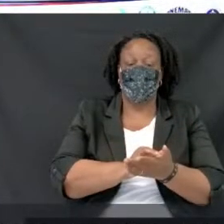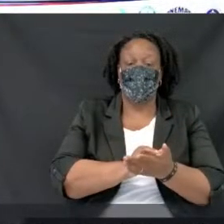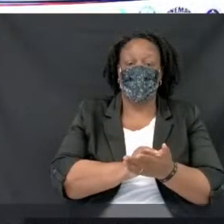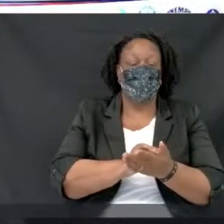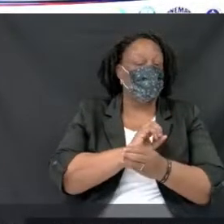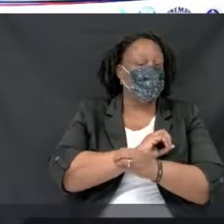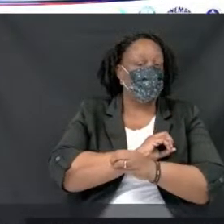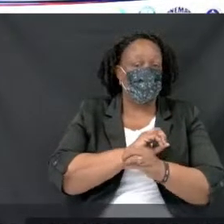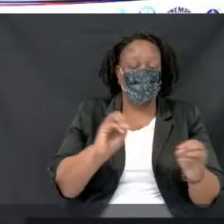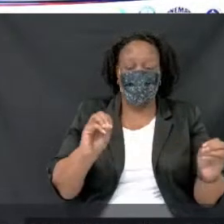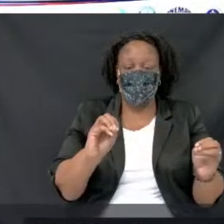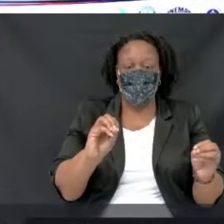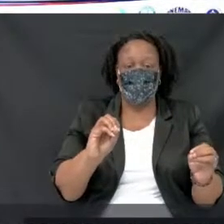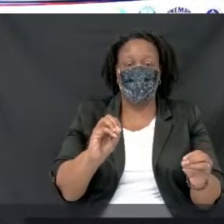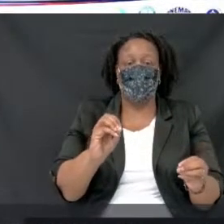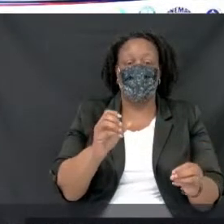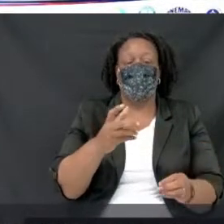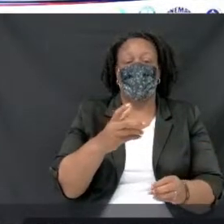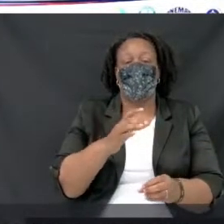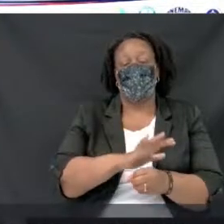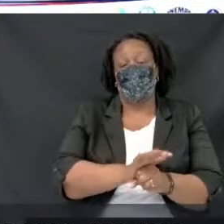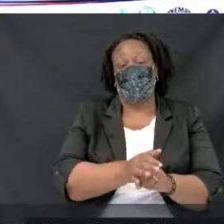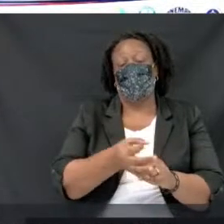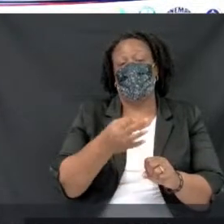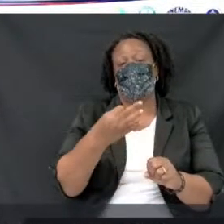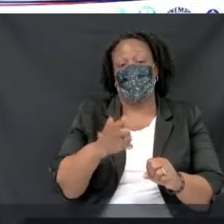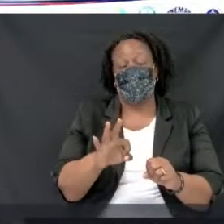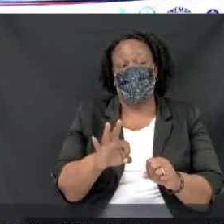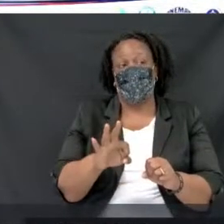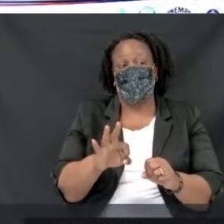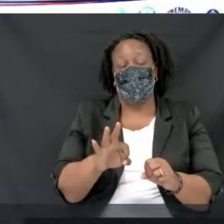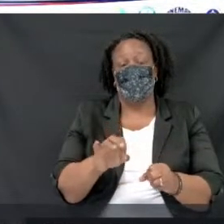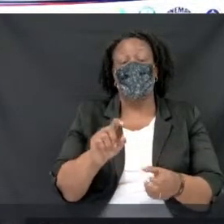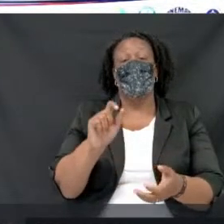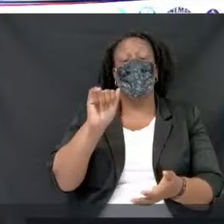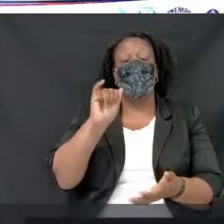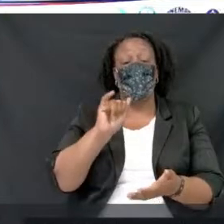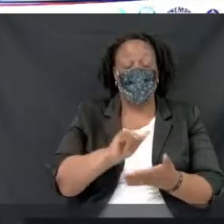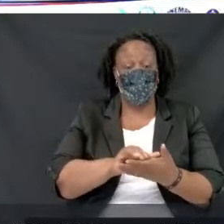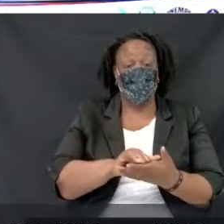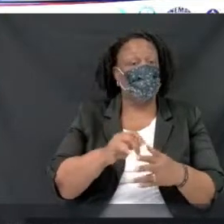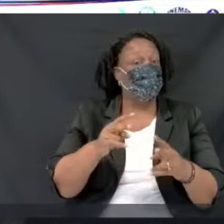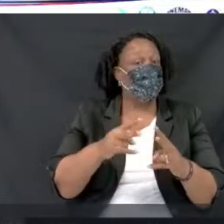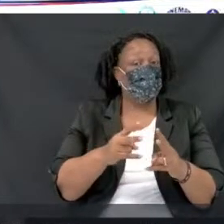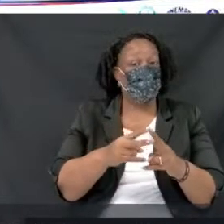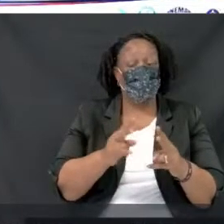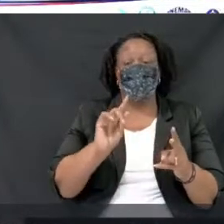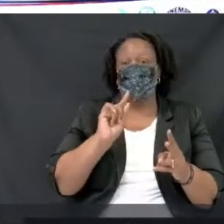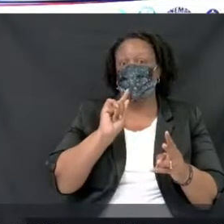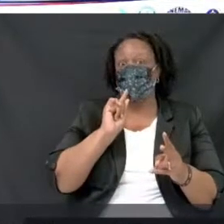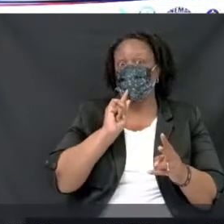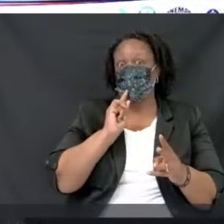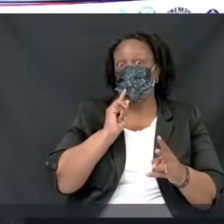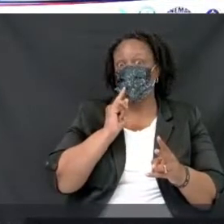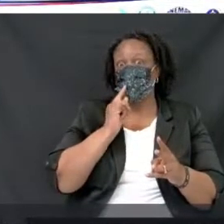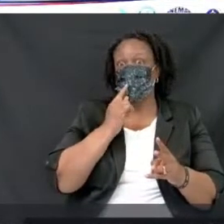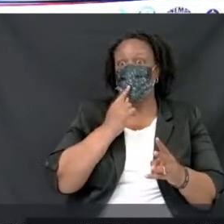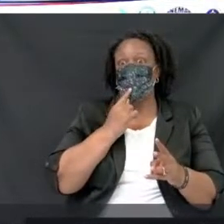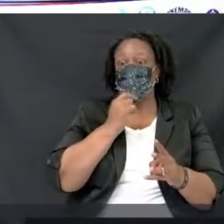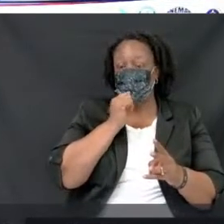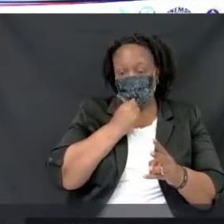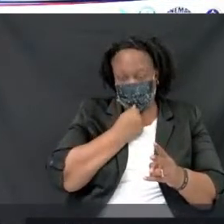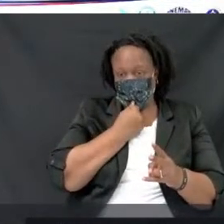That is how serious they were about this global event. It's a global event, a